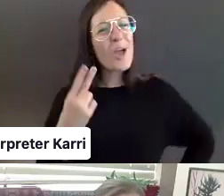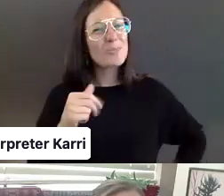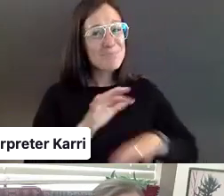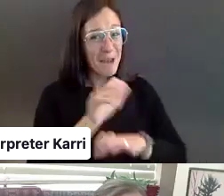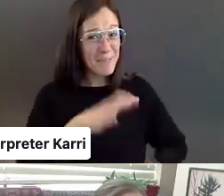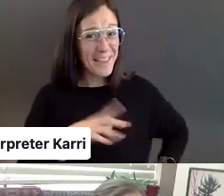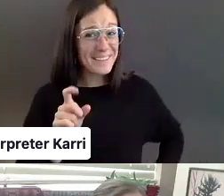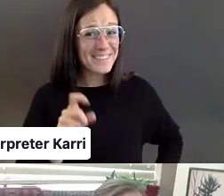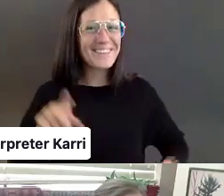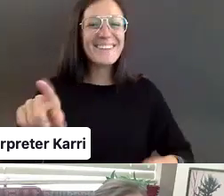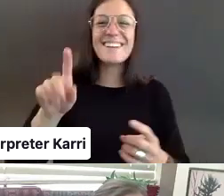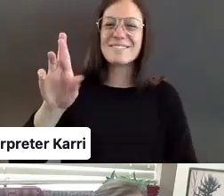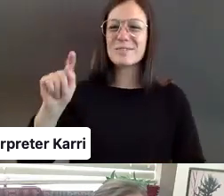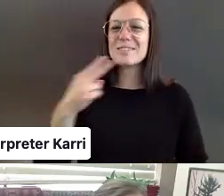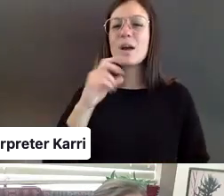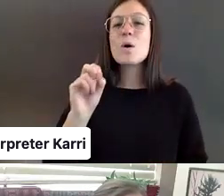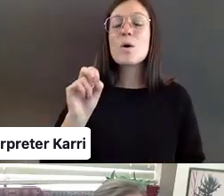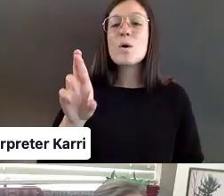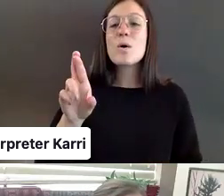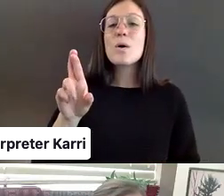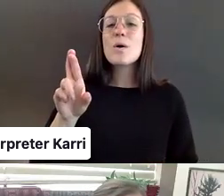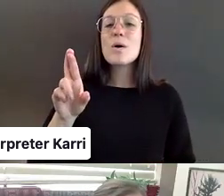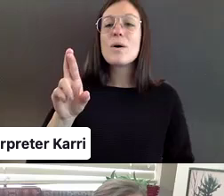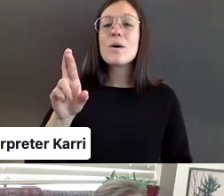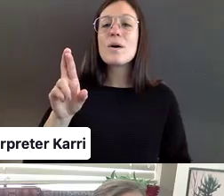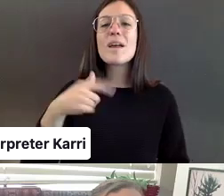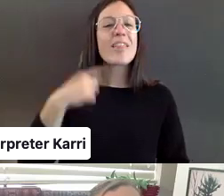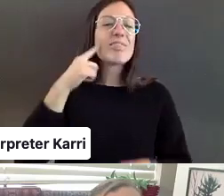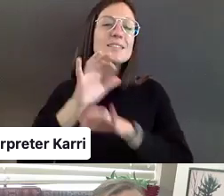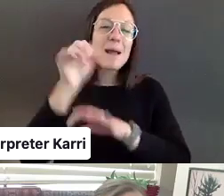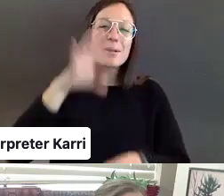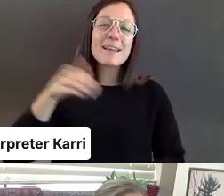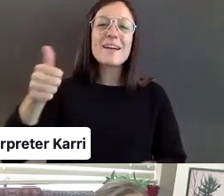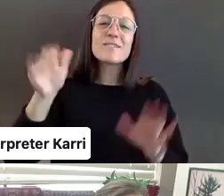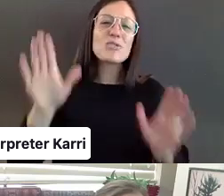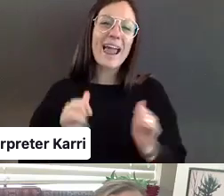Spider-Man. Or I thought Spider-Man was a great actor. I didn't.